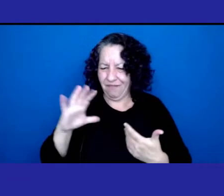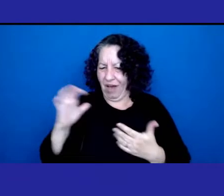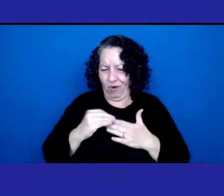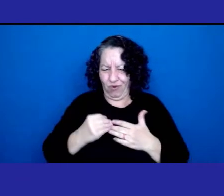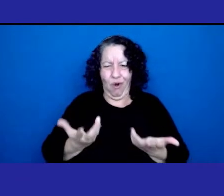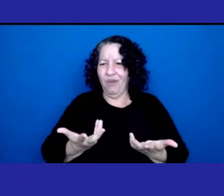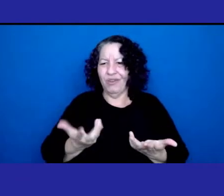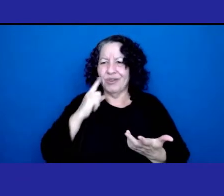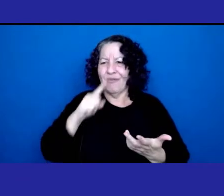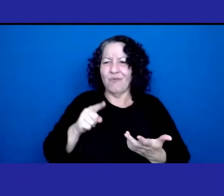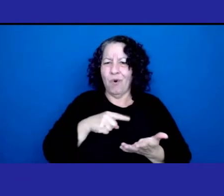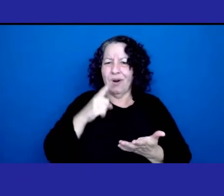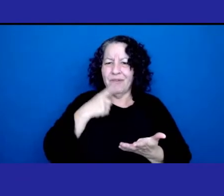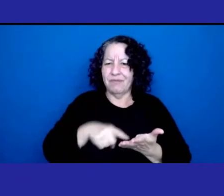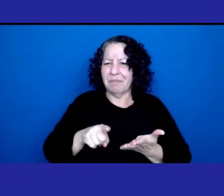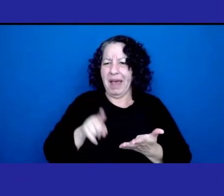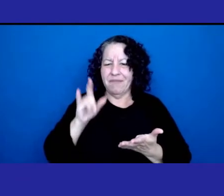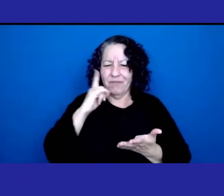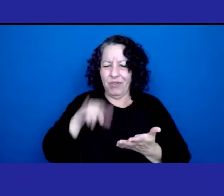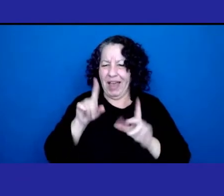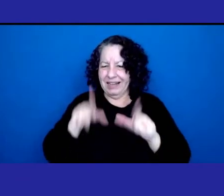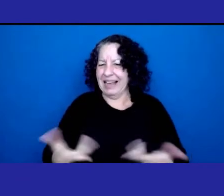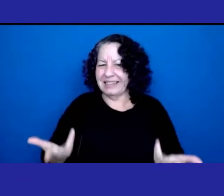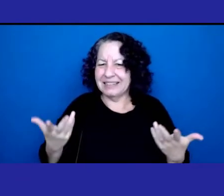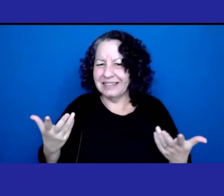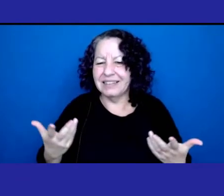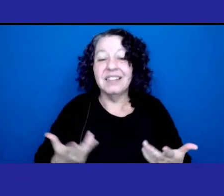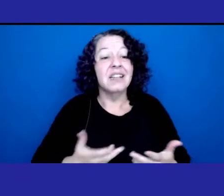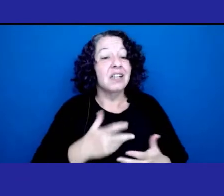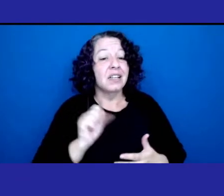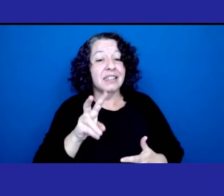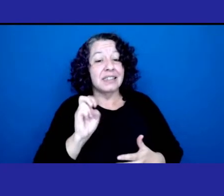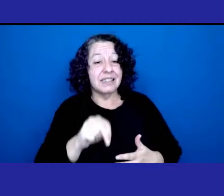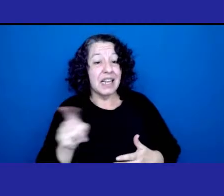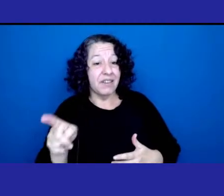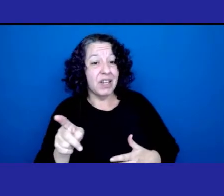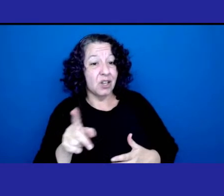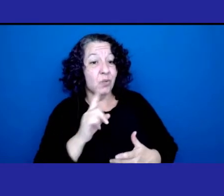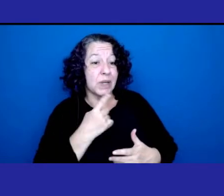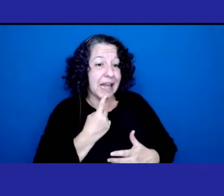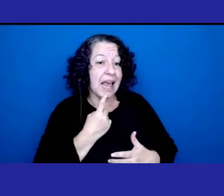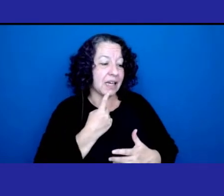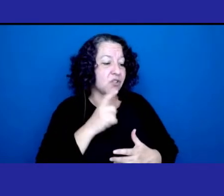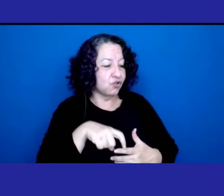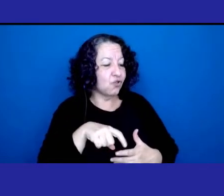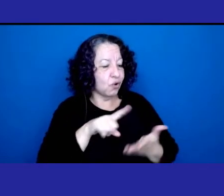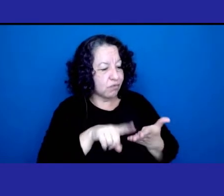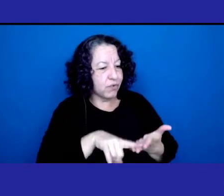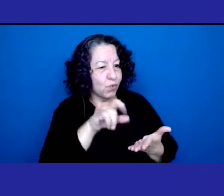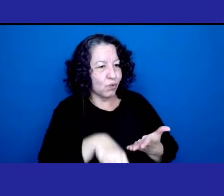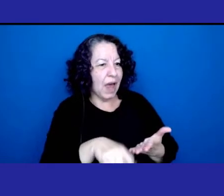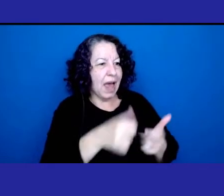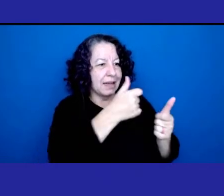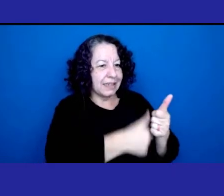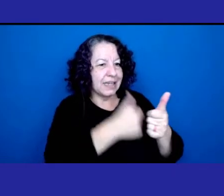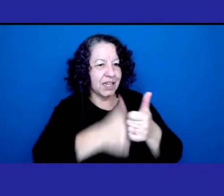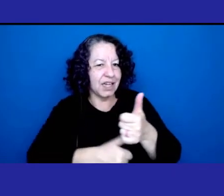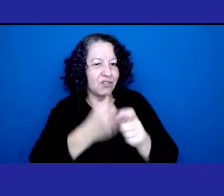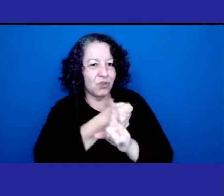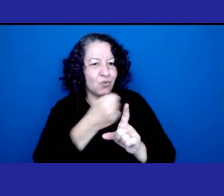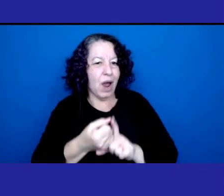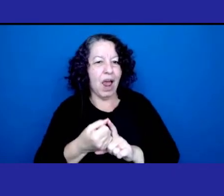to pay it. Then what Stephen was saying, on a case-by-case basis, we say, well, you need the study, we'll pay the